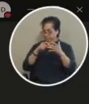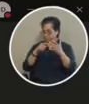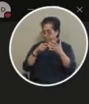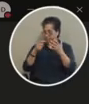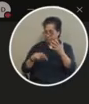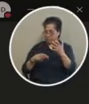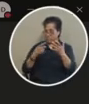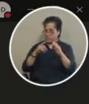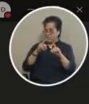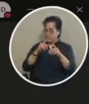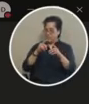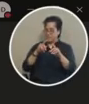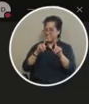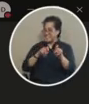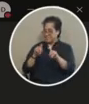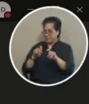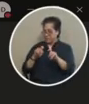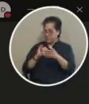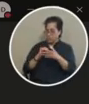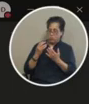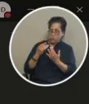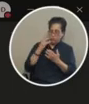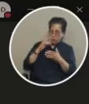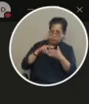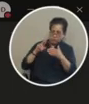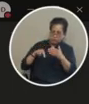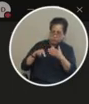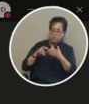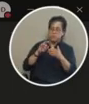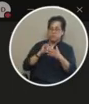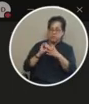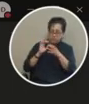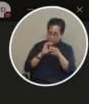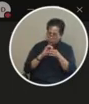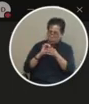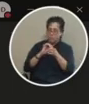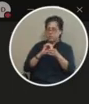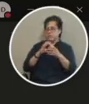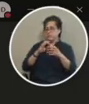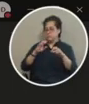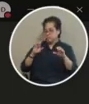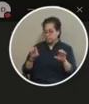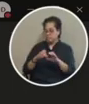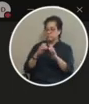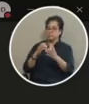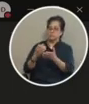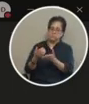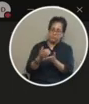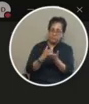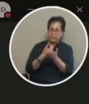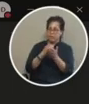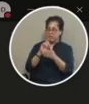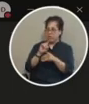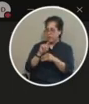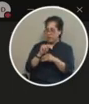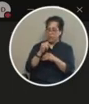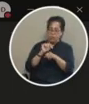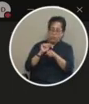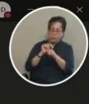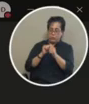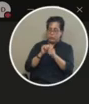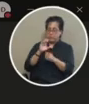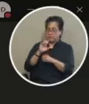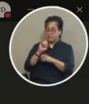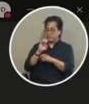of tests that are in the queue. All of that is coordination and aggregation of data. We're working with all the hospital